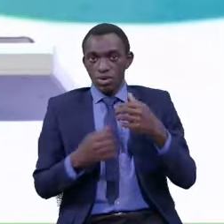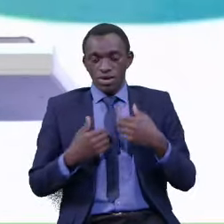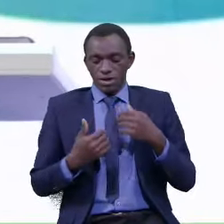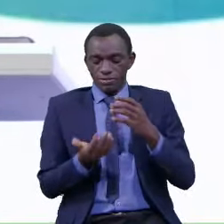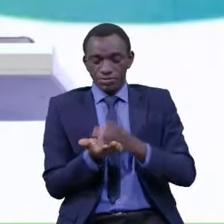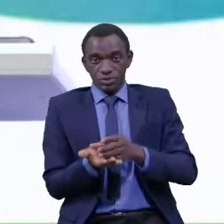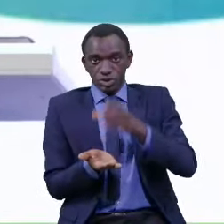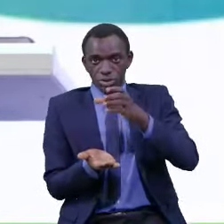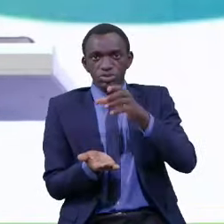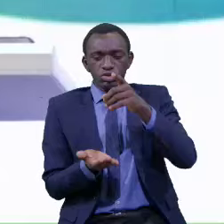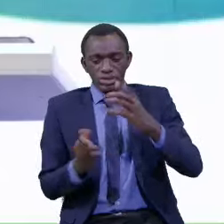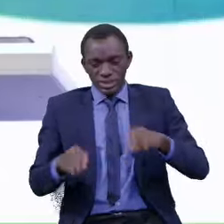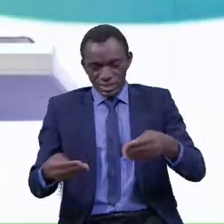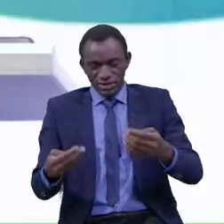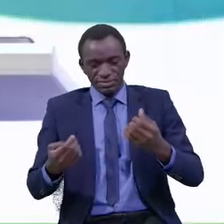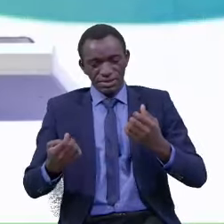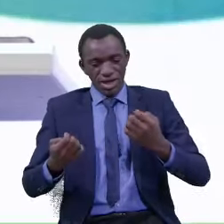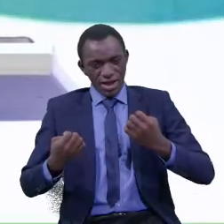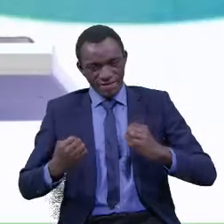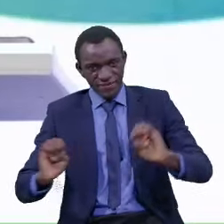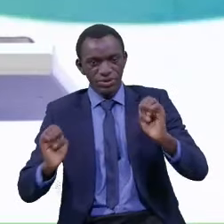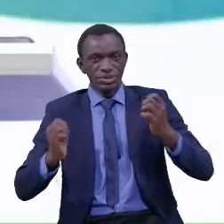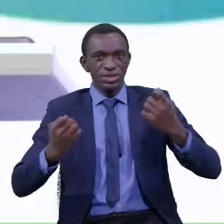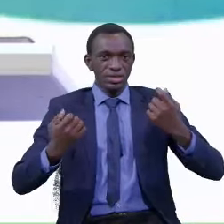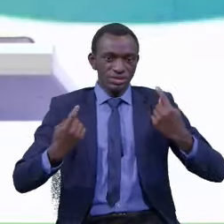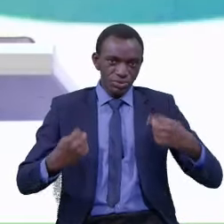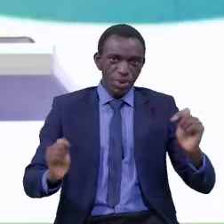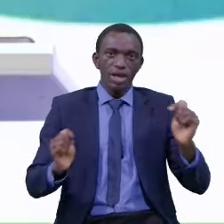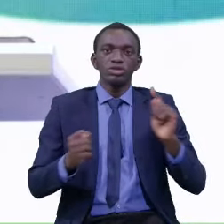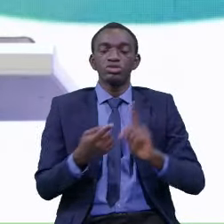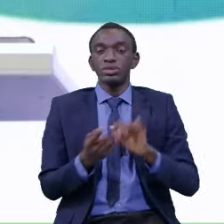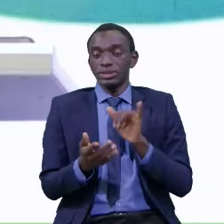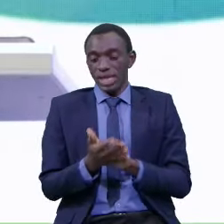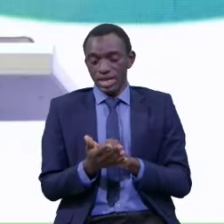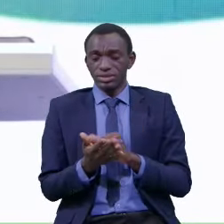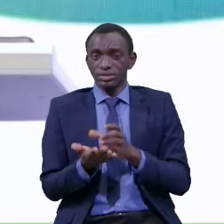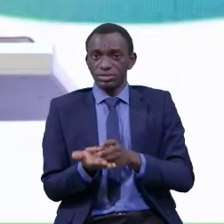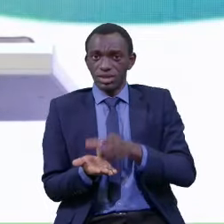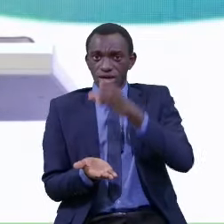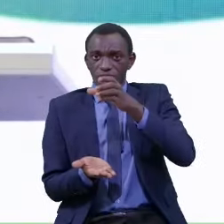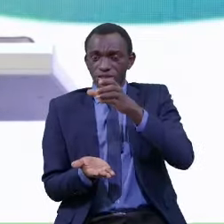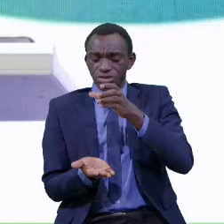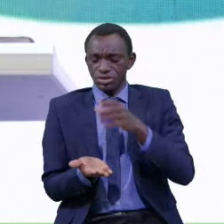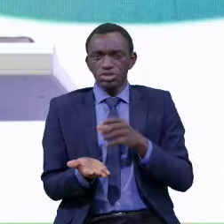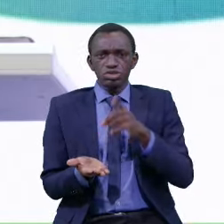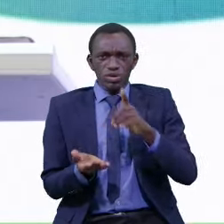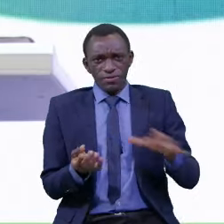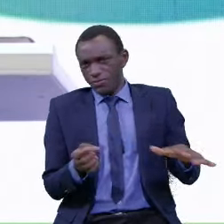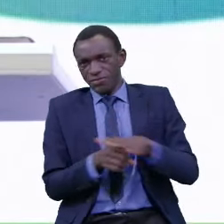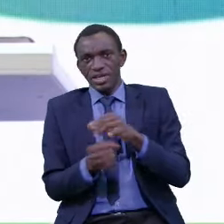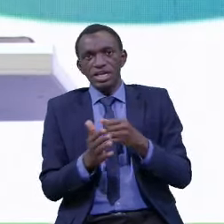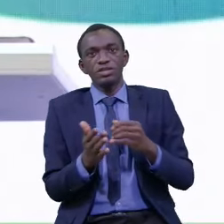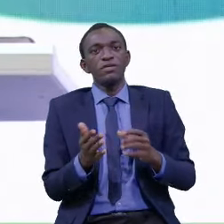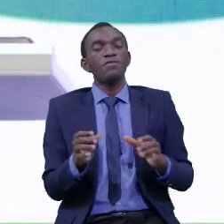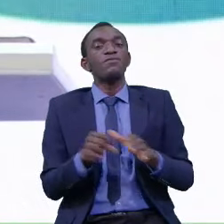little effort to that glass. Fill it full. Fill it full with all the grace you have. Fill it full with